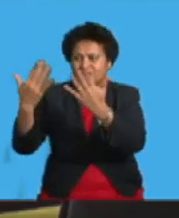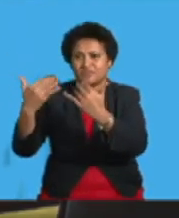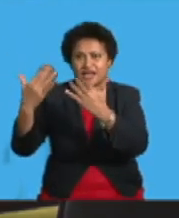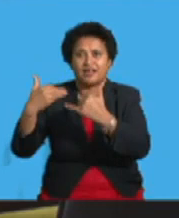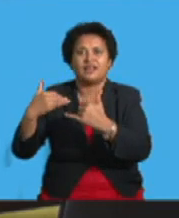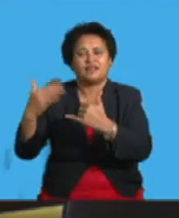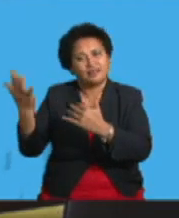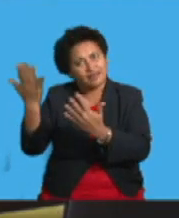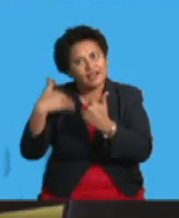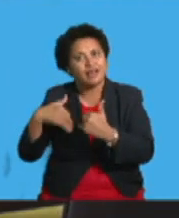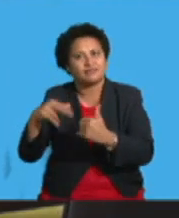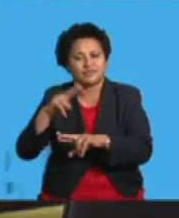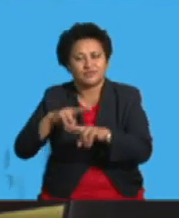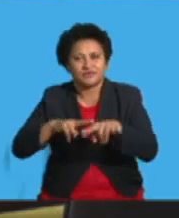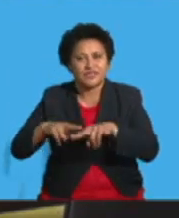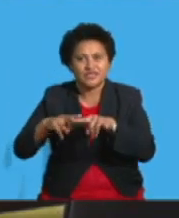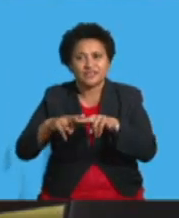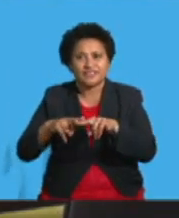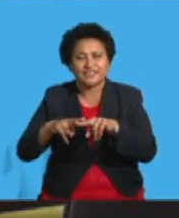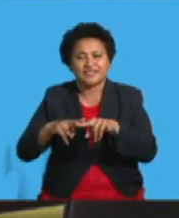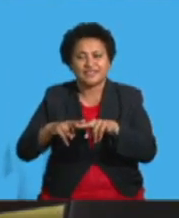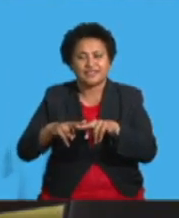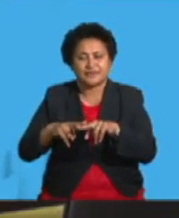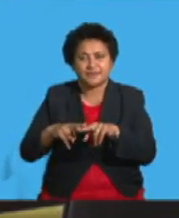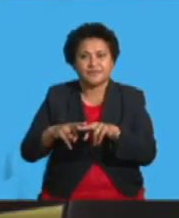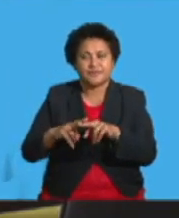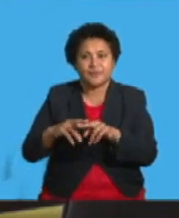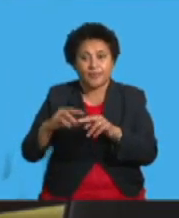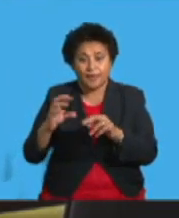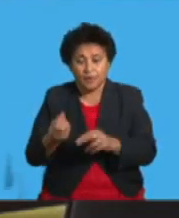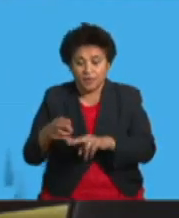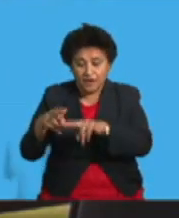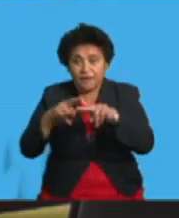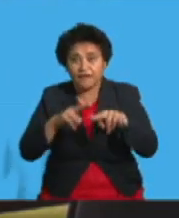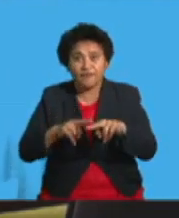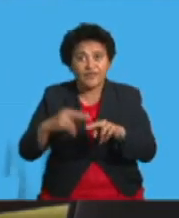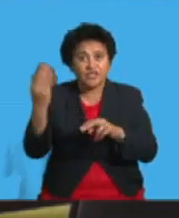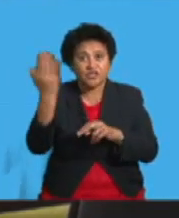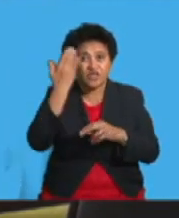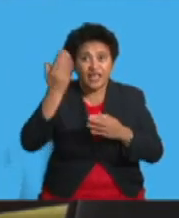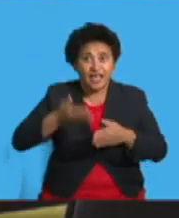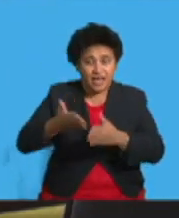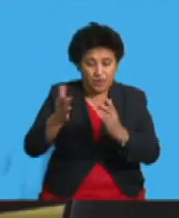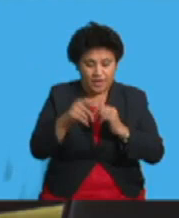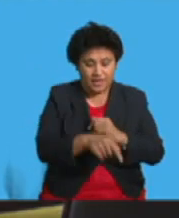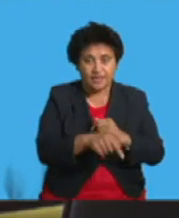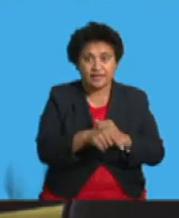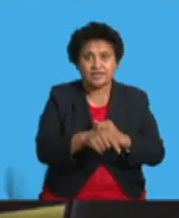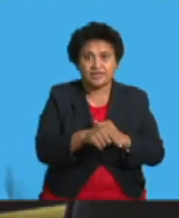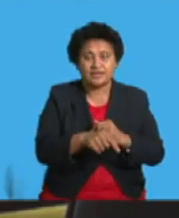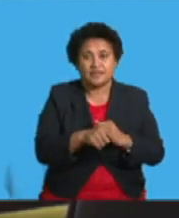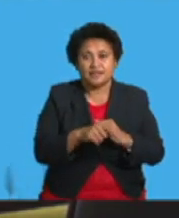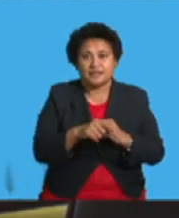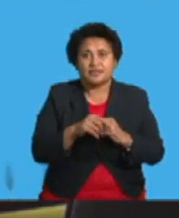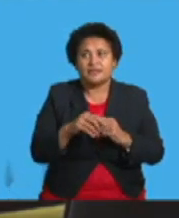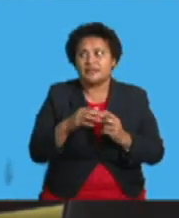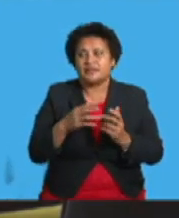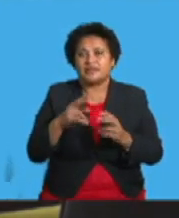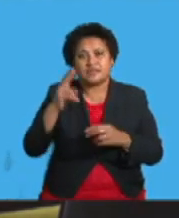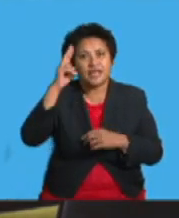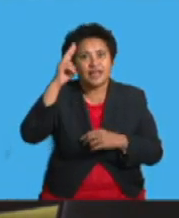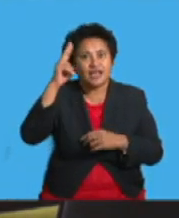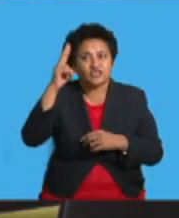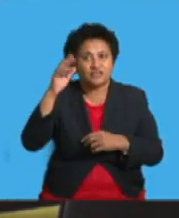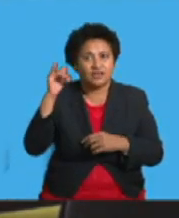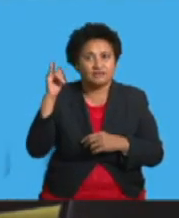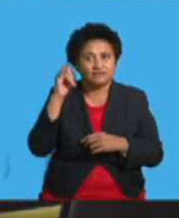Fiji. Now, the Fiji Airways, which is actually the national carrier of our country,